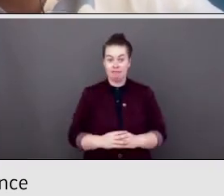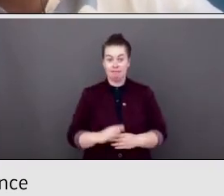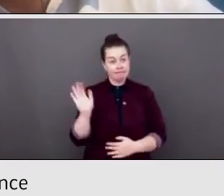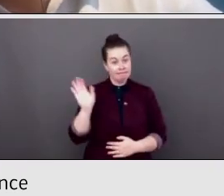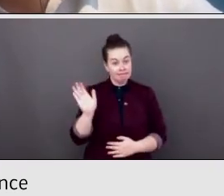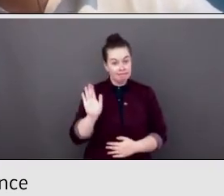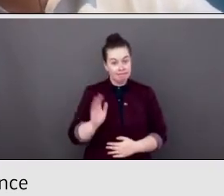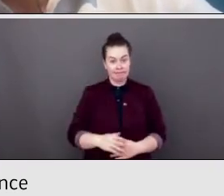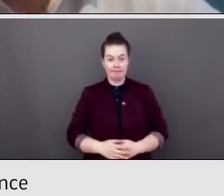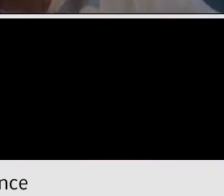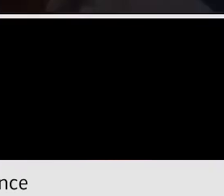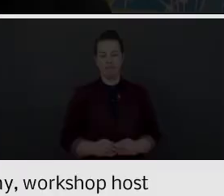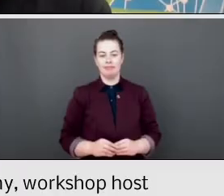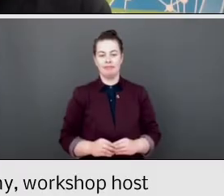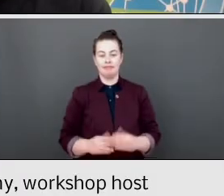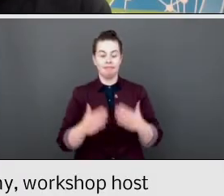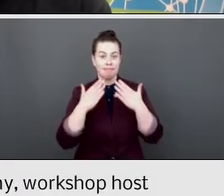and goodbye.